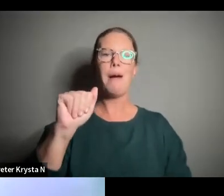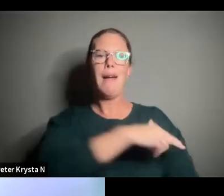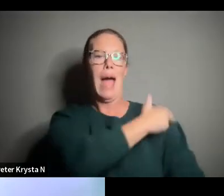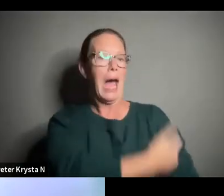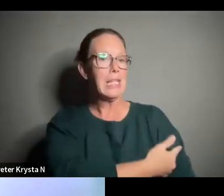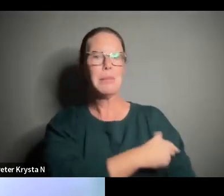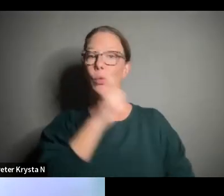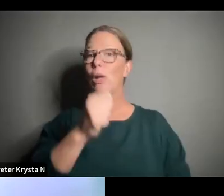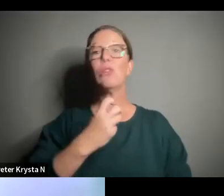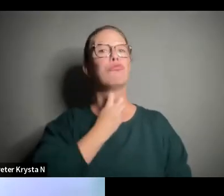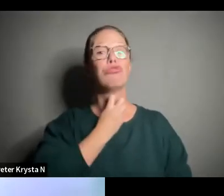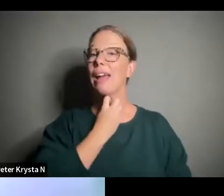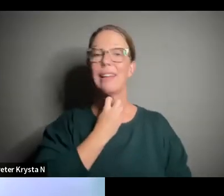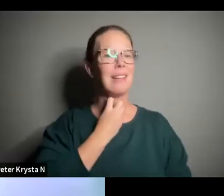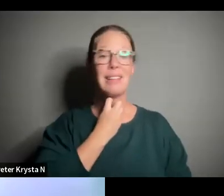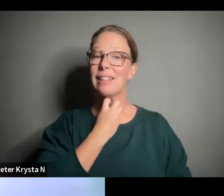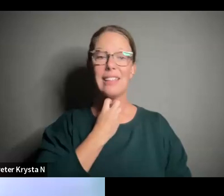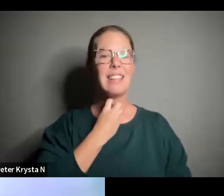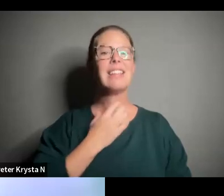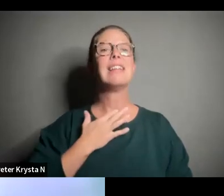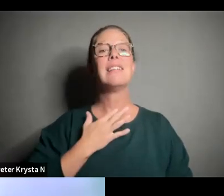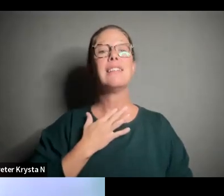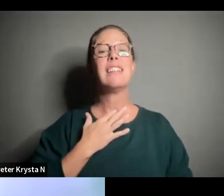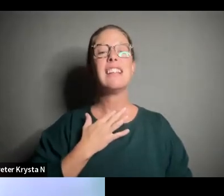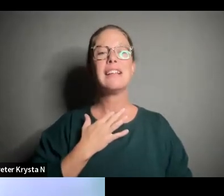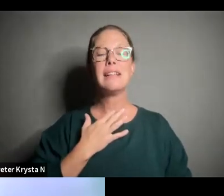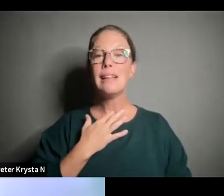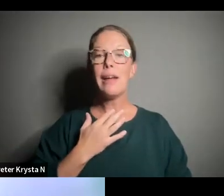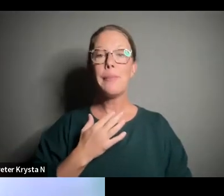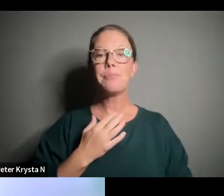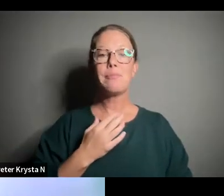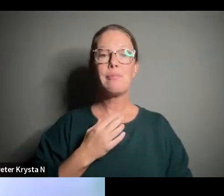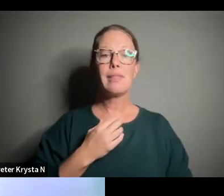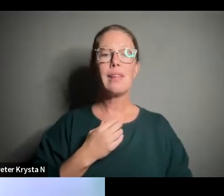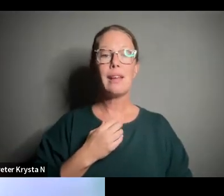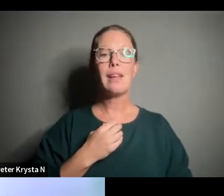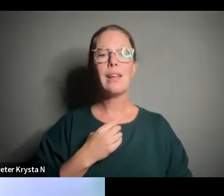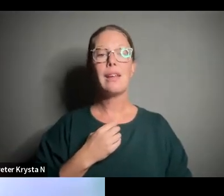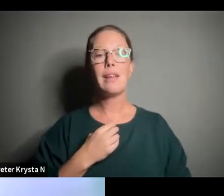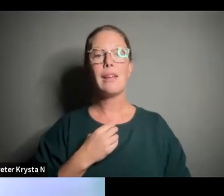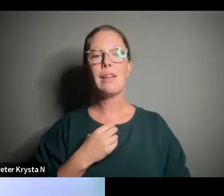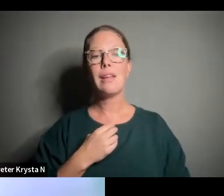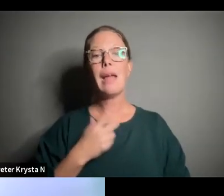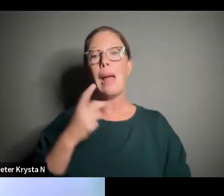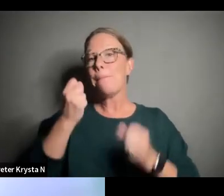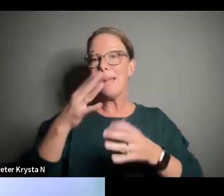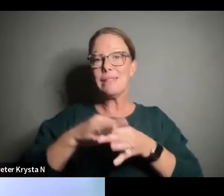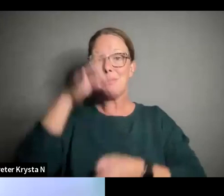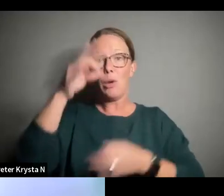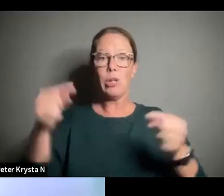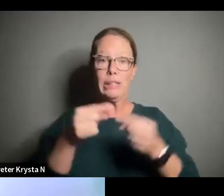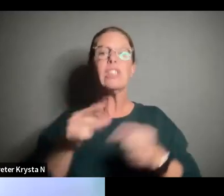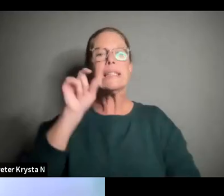do a tracheostomy. And I'm pointing to my neck here because I was operating. And so, many spinal cord injury patients need